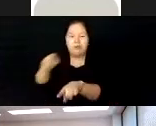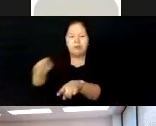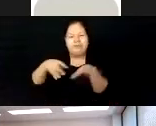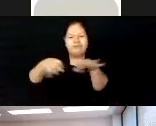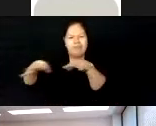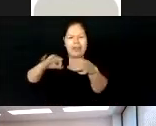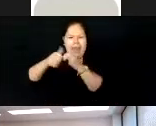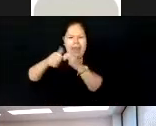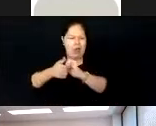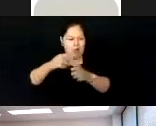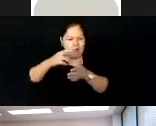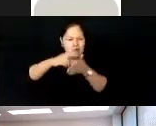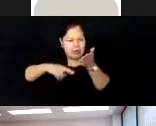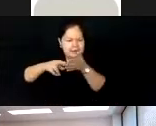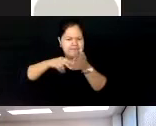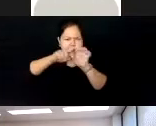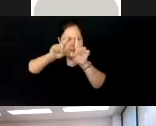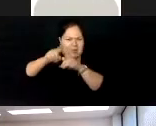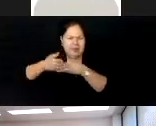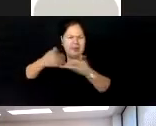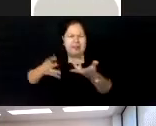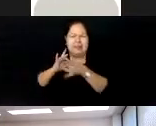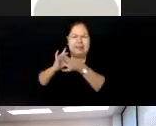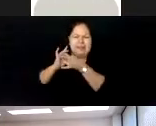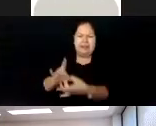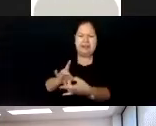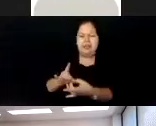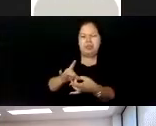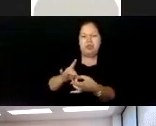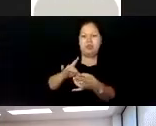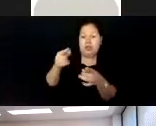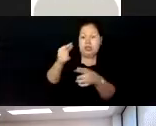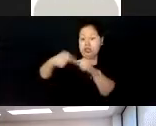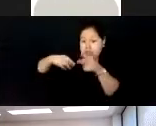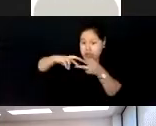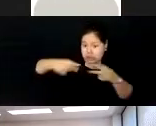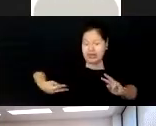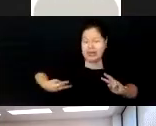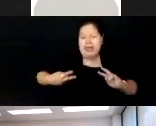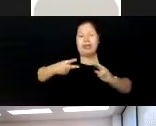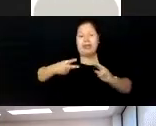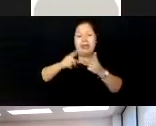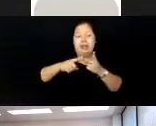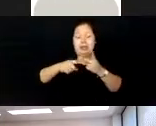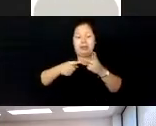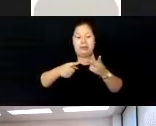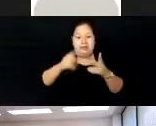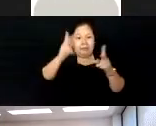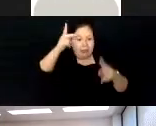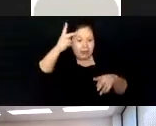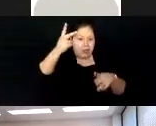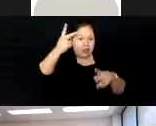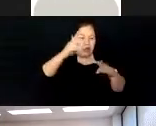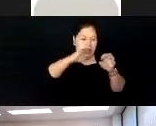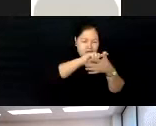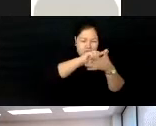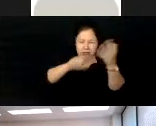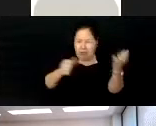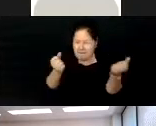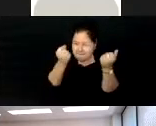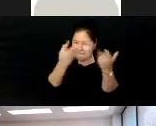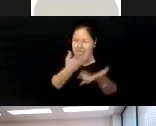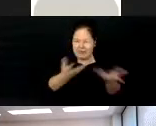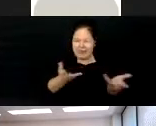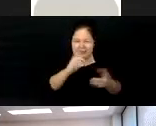genetic, cultural, and intellectual inferiority of Indigenous peoples. And these racist beliefs were entrenched through